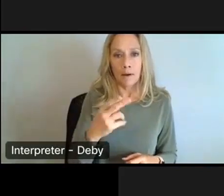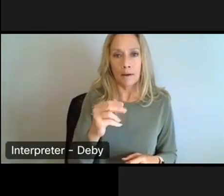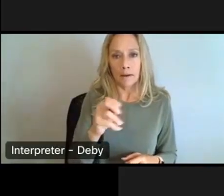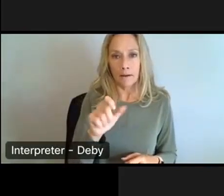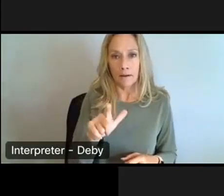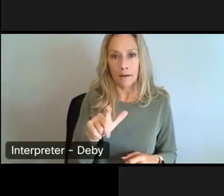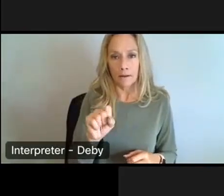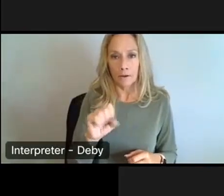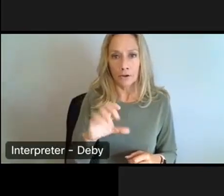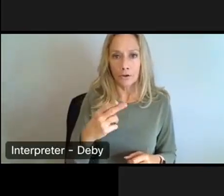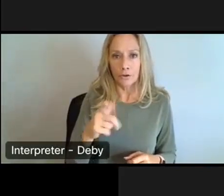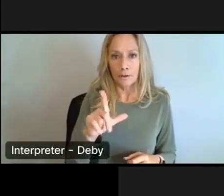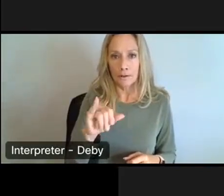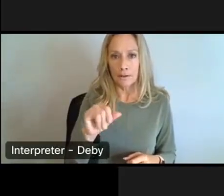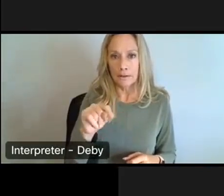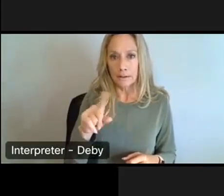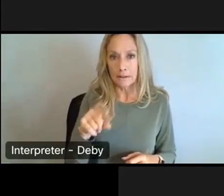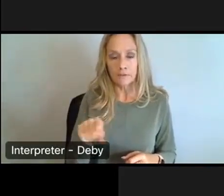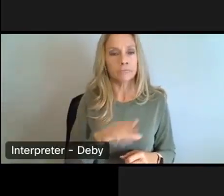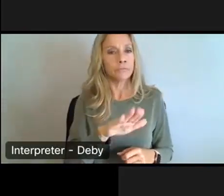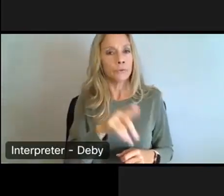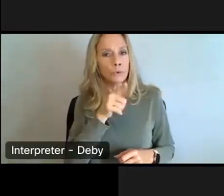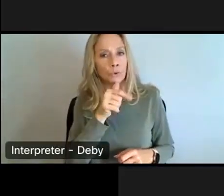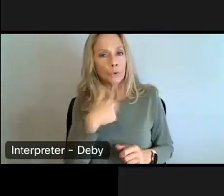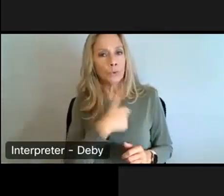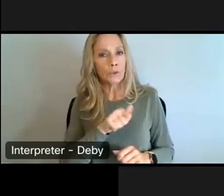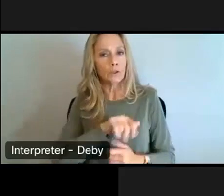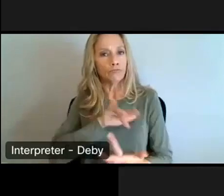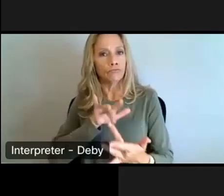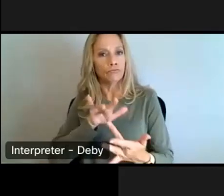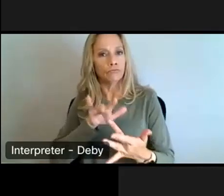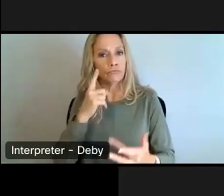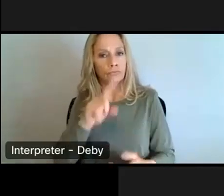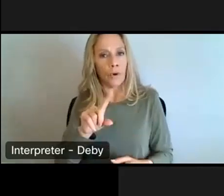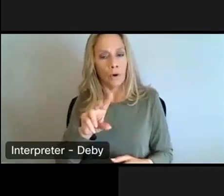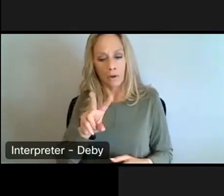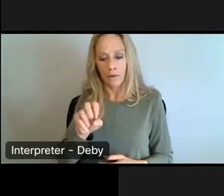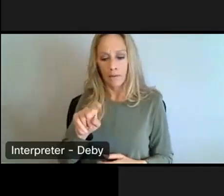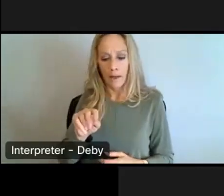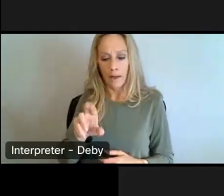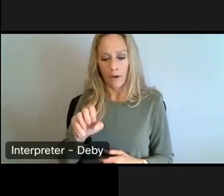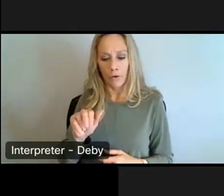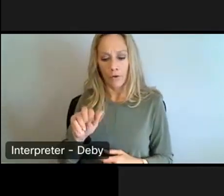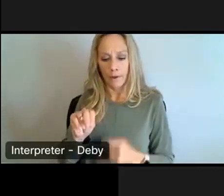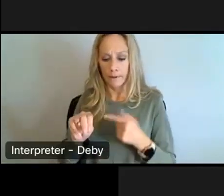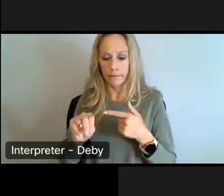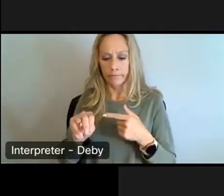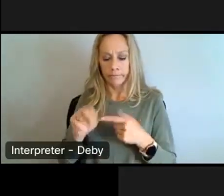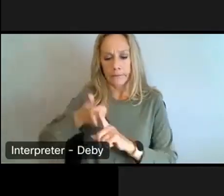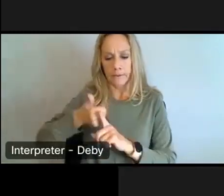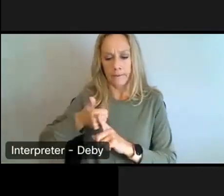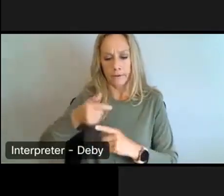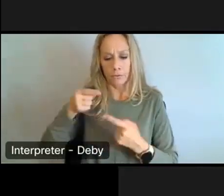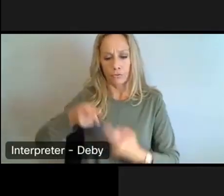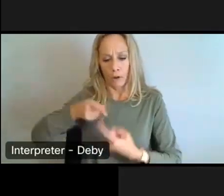could, the question is who could we contact on behalf of a veteran who is struggling? That is the